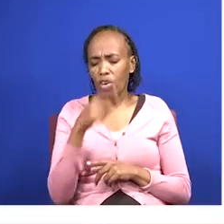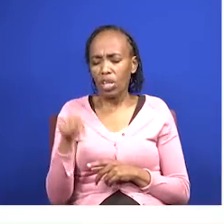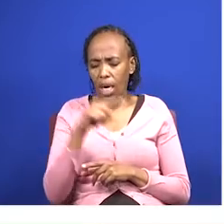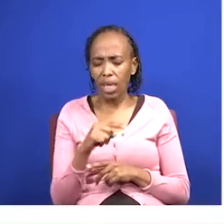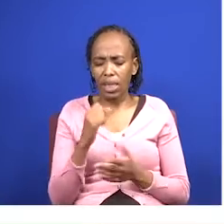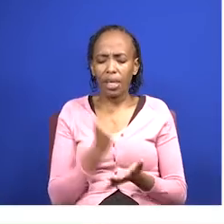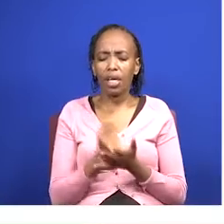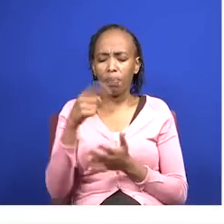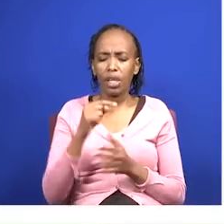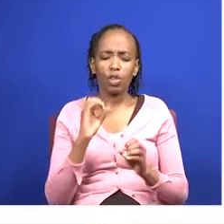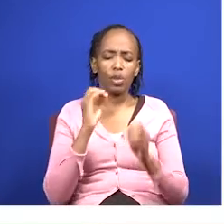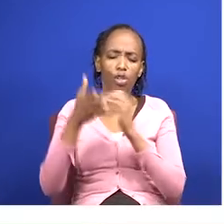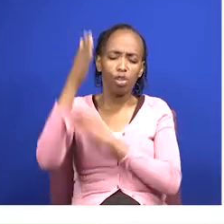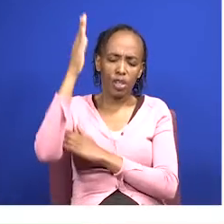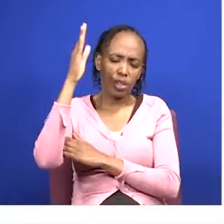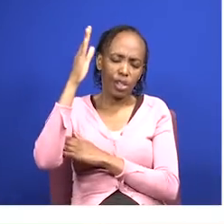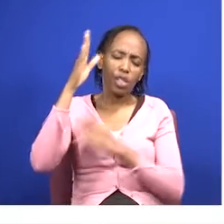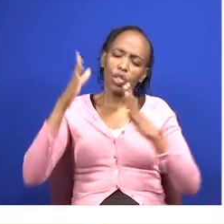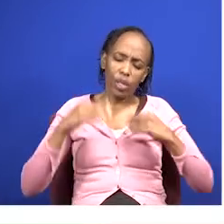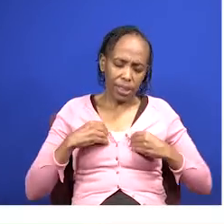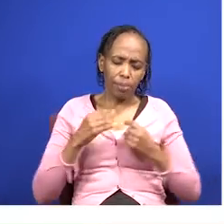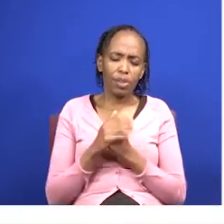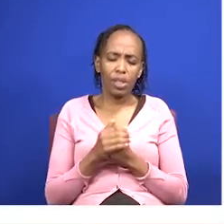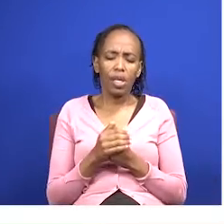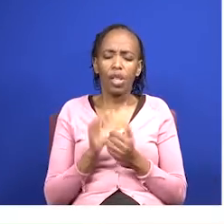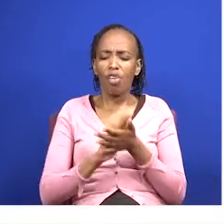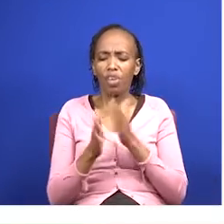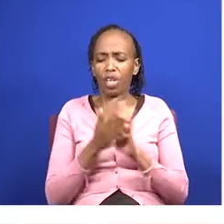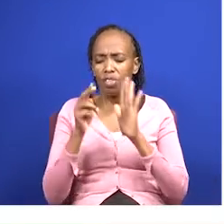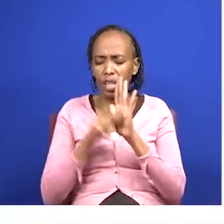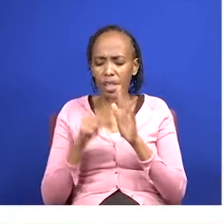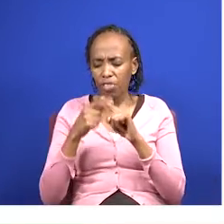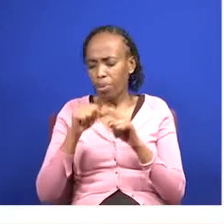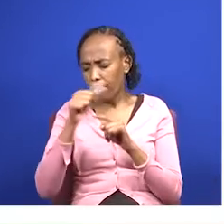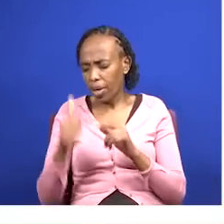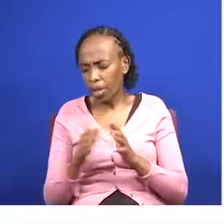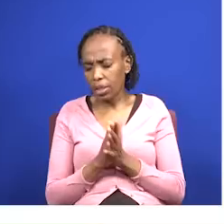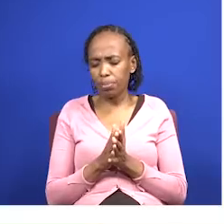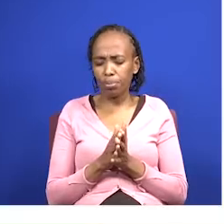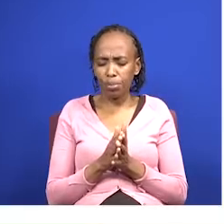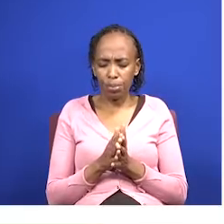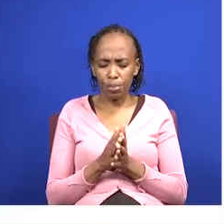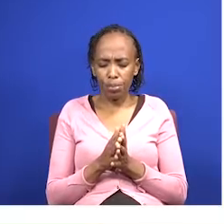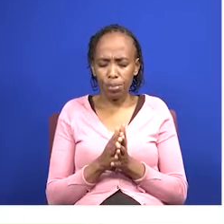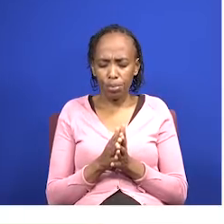wronged us. And help us, oh Jehovah God, to accept the forgiveness from others.